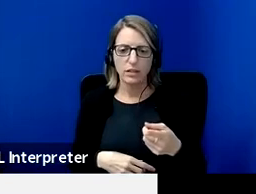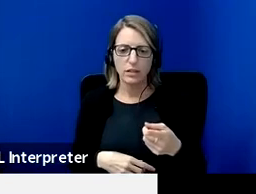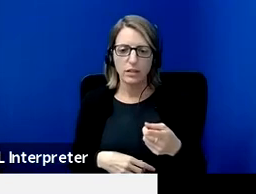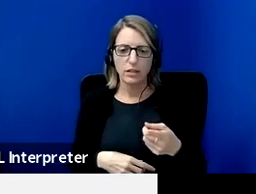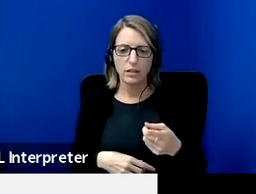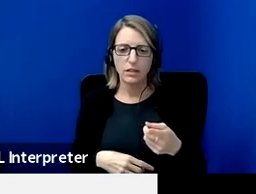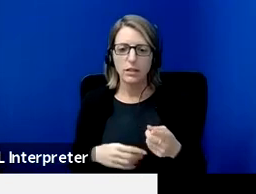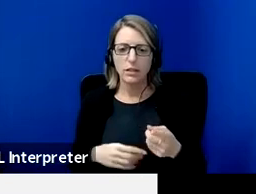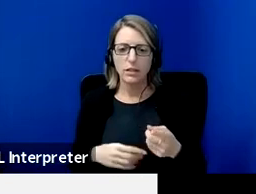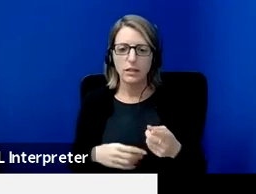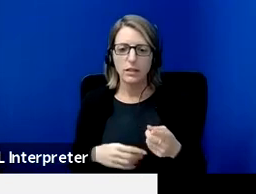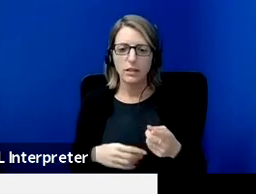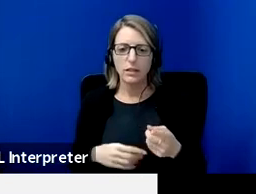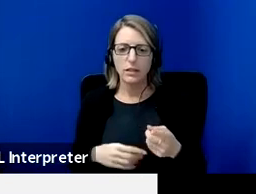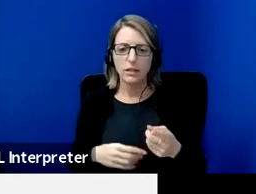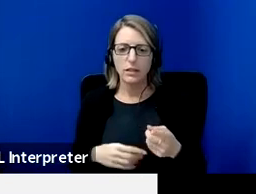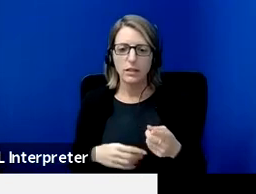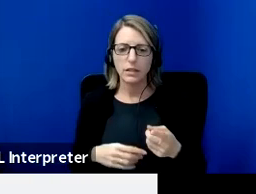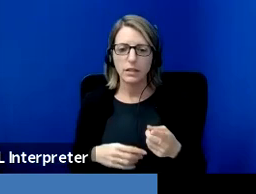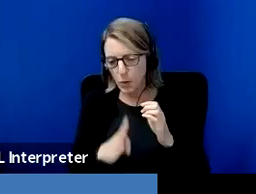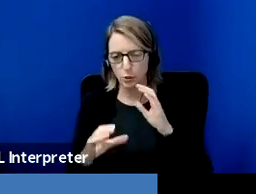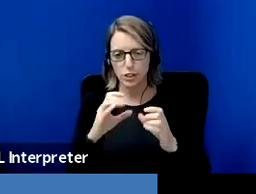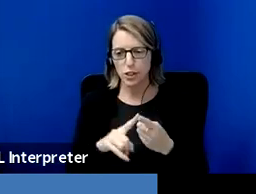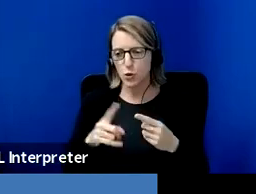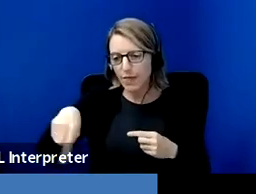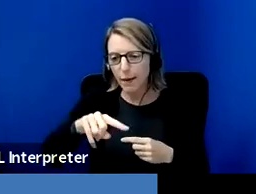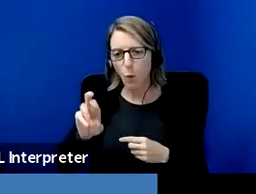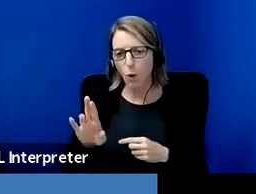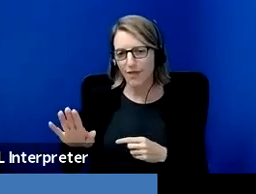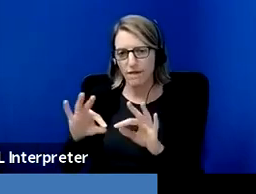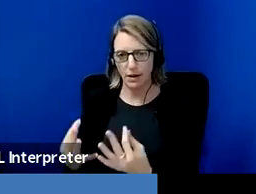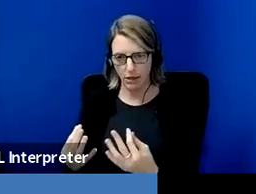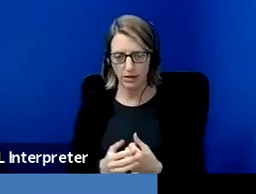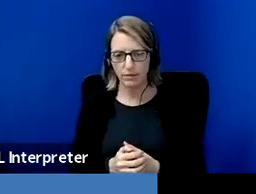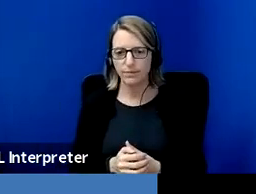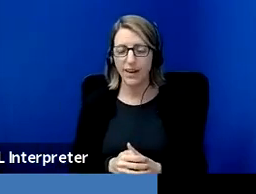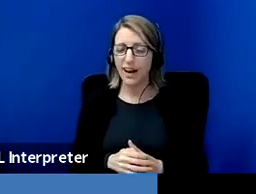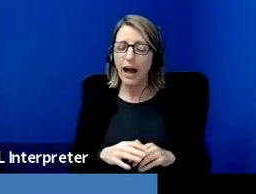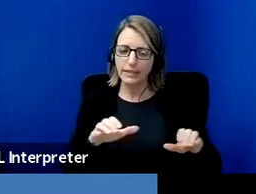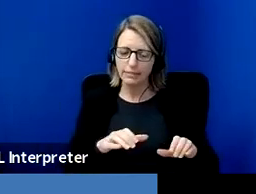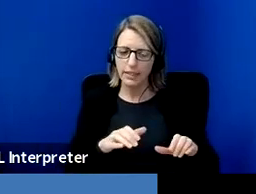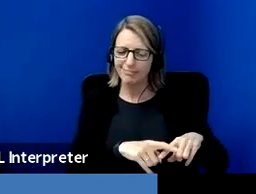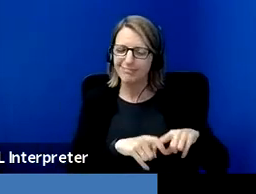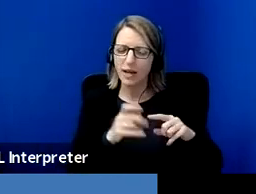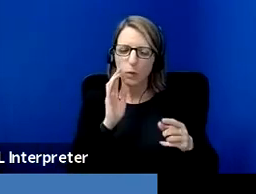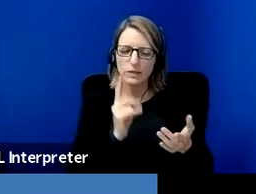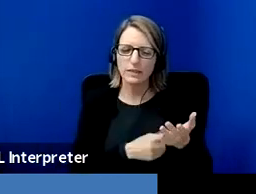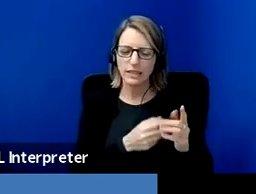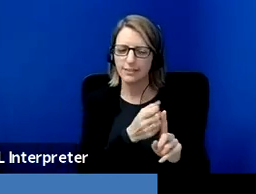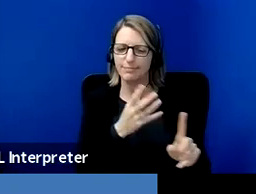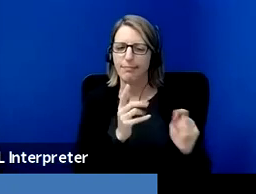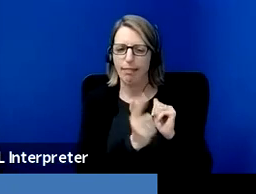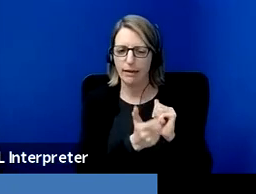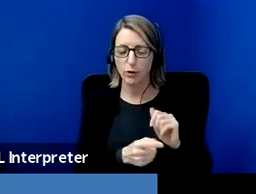direct communication to them or their families. Activities we'll get to in a little bit, so I don't want to dive in too deeply about that, but these